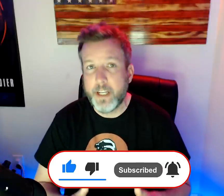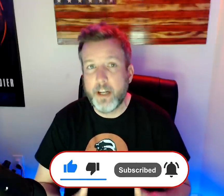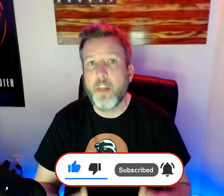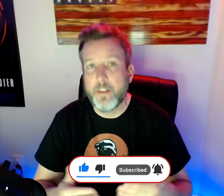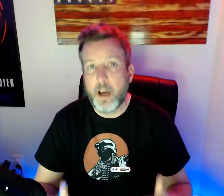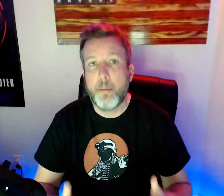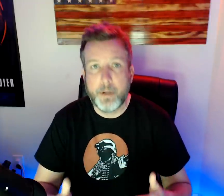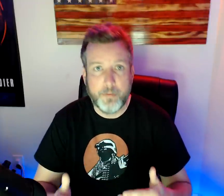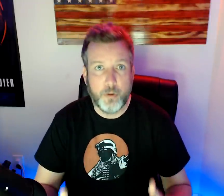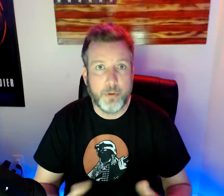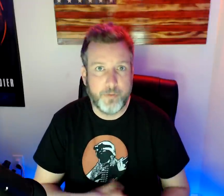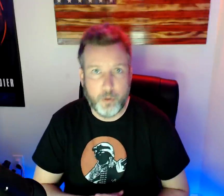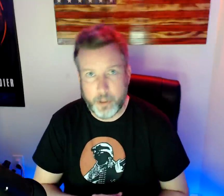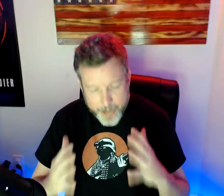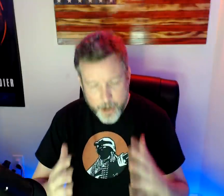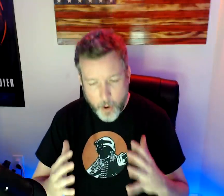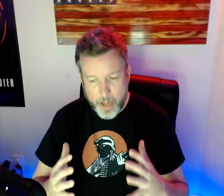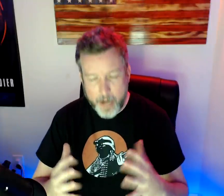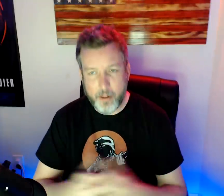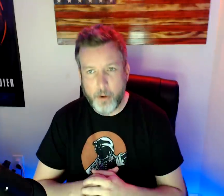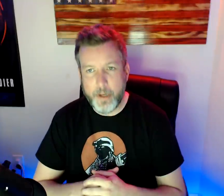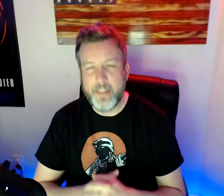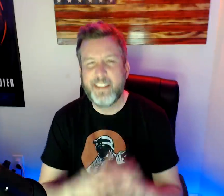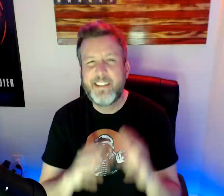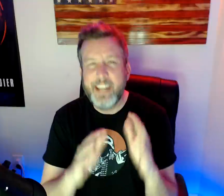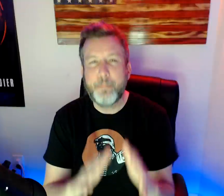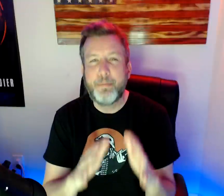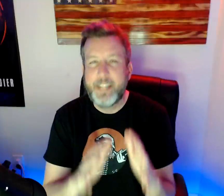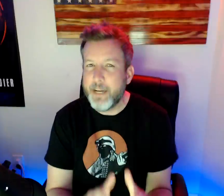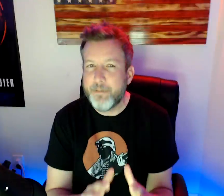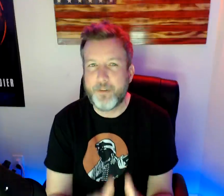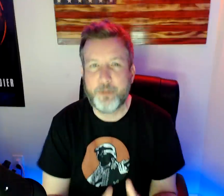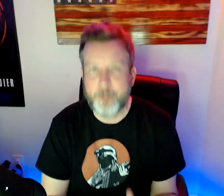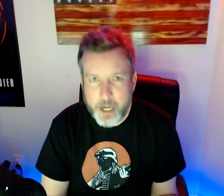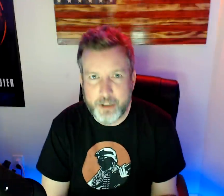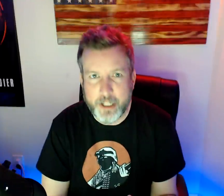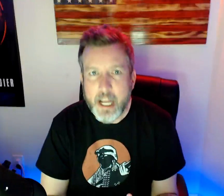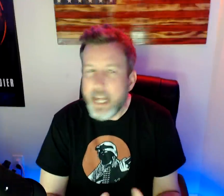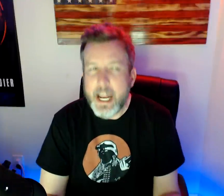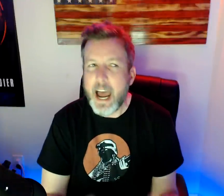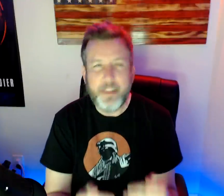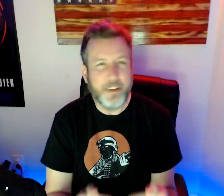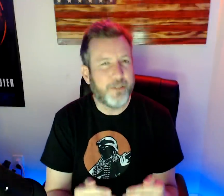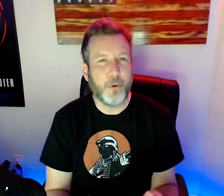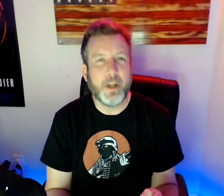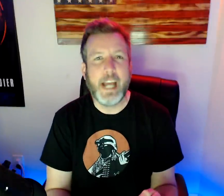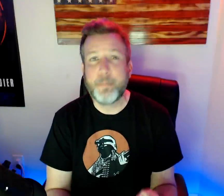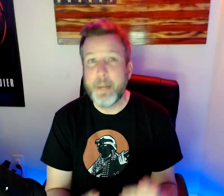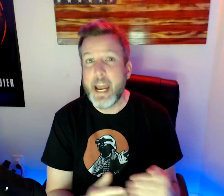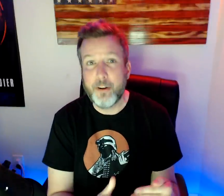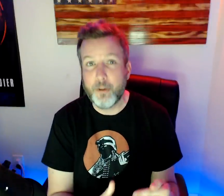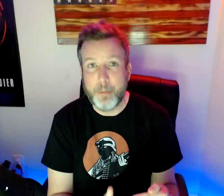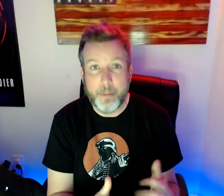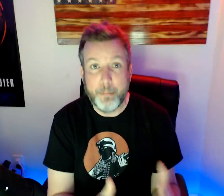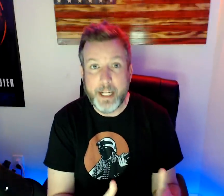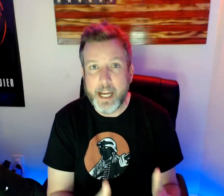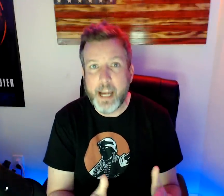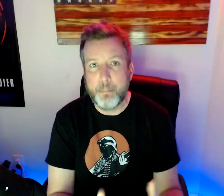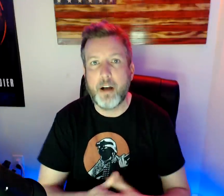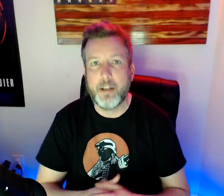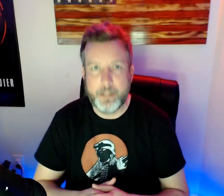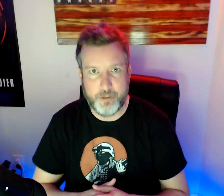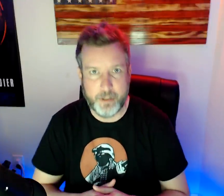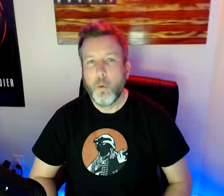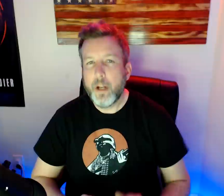reporter did on the topic of George Floyd. I know I'm not alone in the deep, deep frustration and how this story has been handled by the media